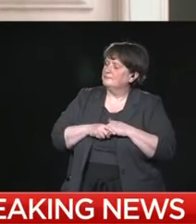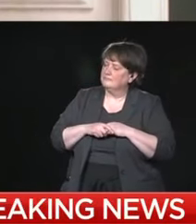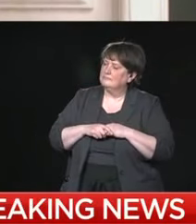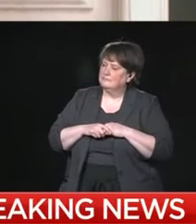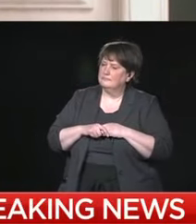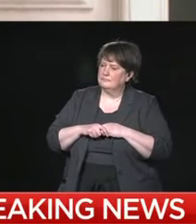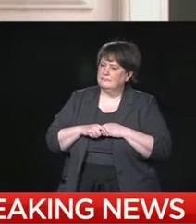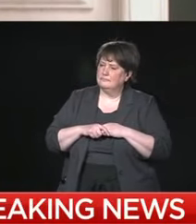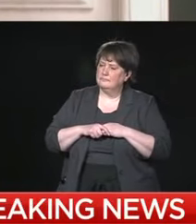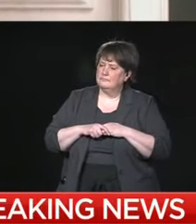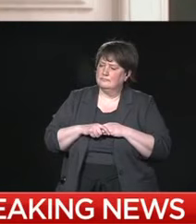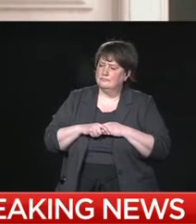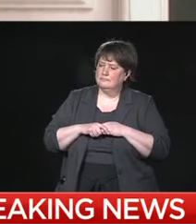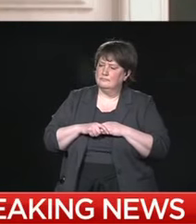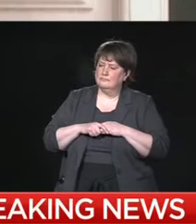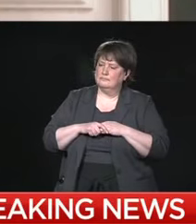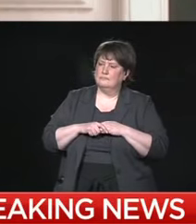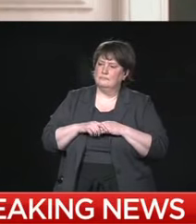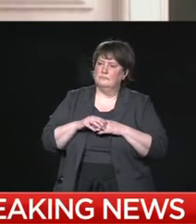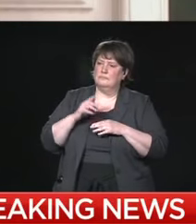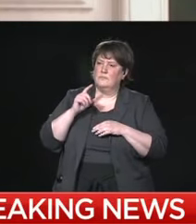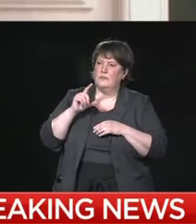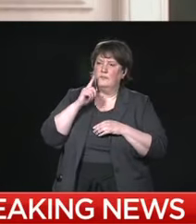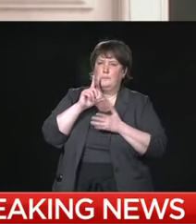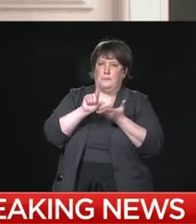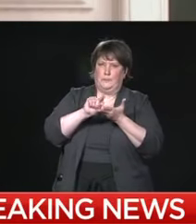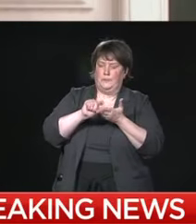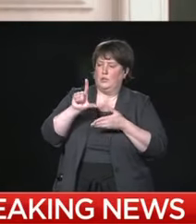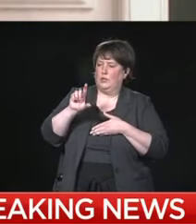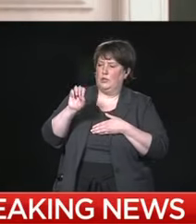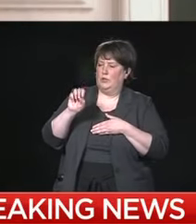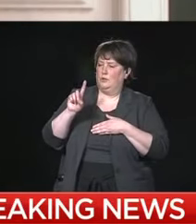Next question, Marie Vastel from Le Devoir. Yes?